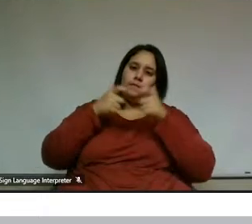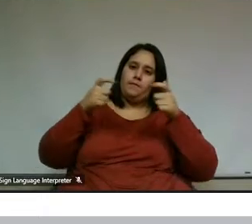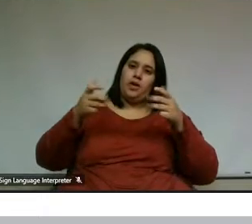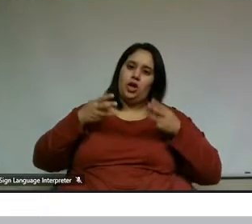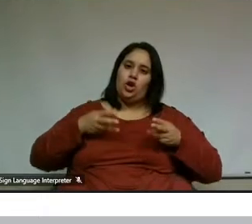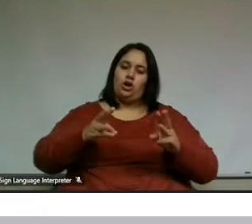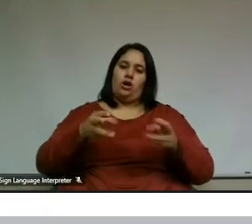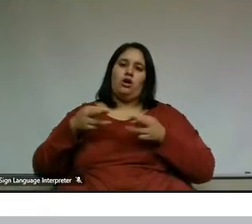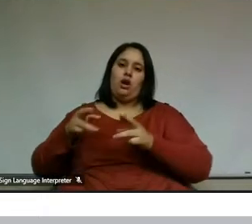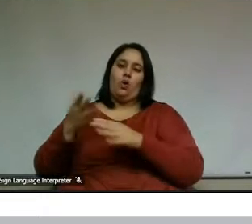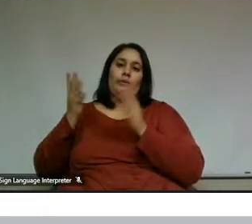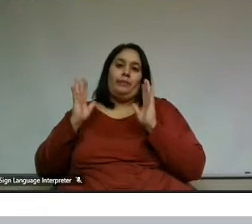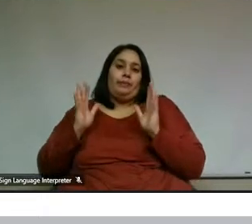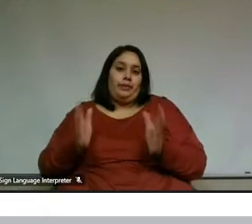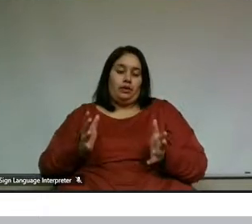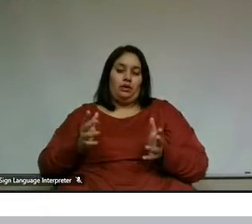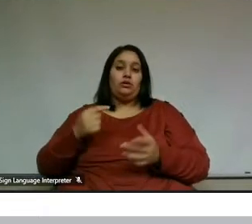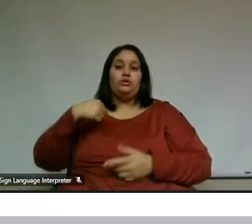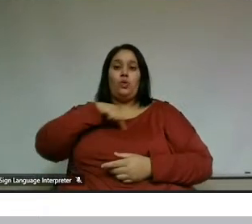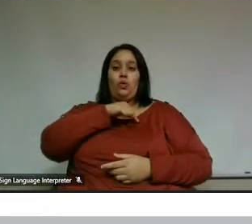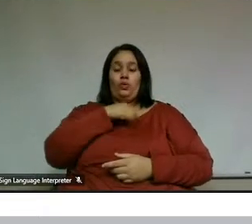And the thinking was that when the